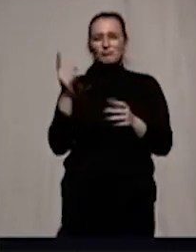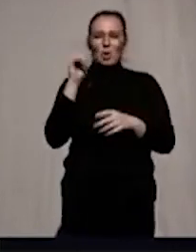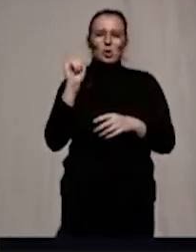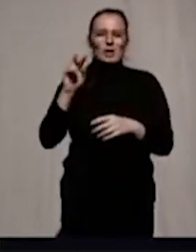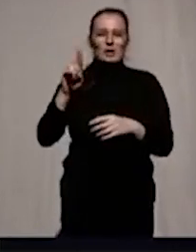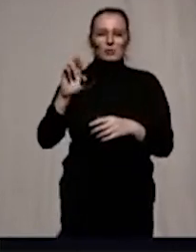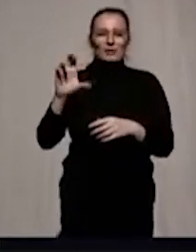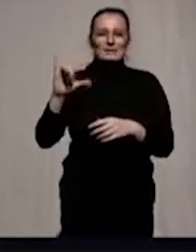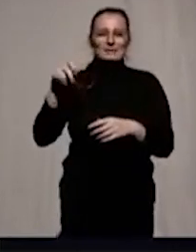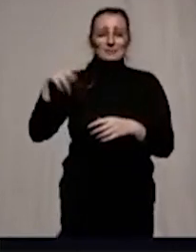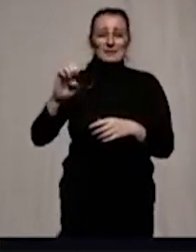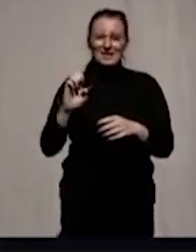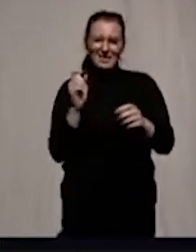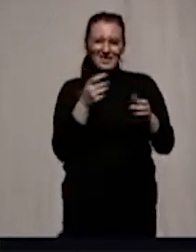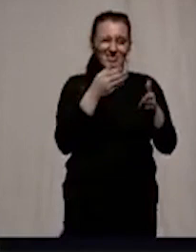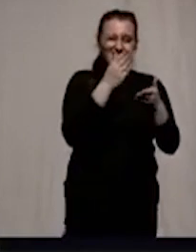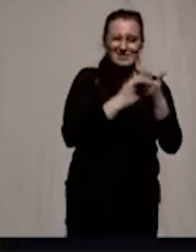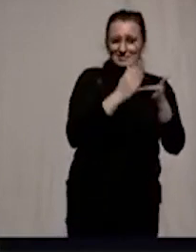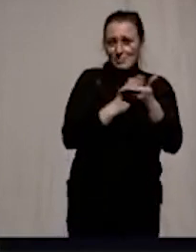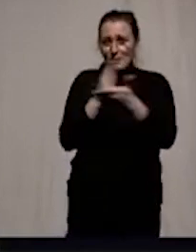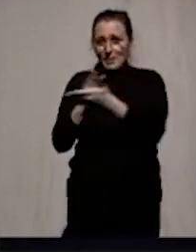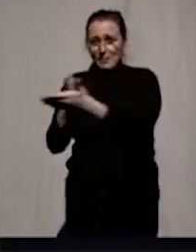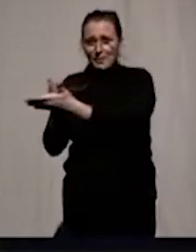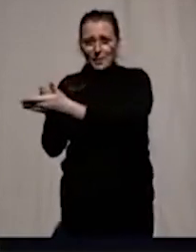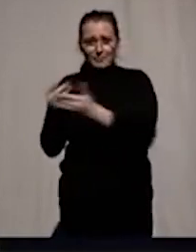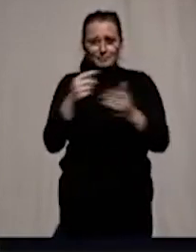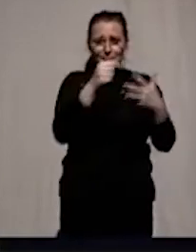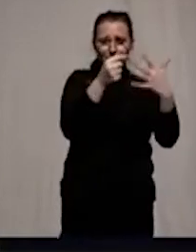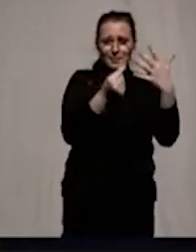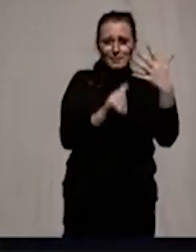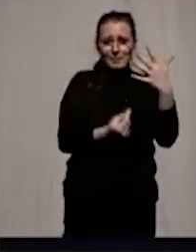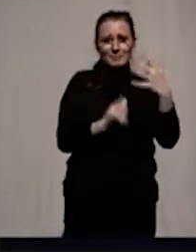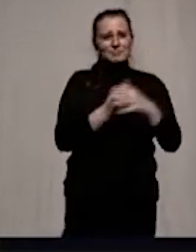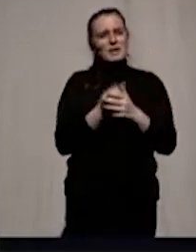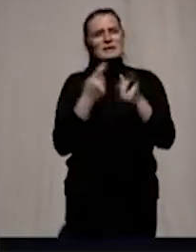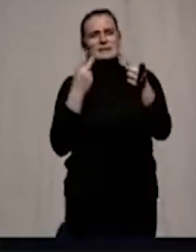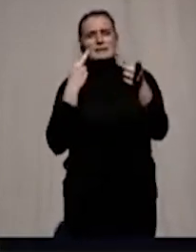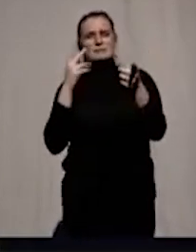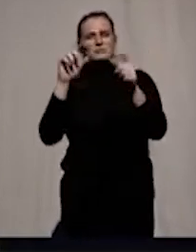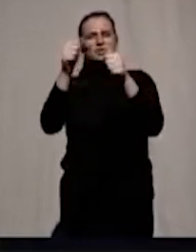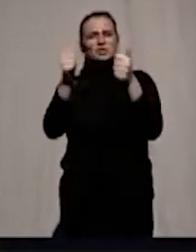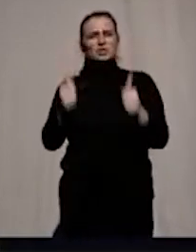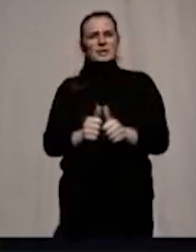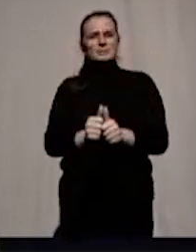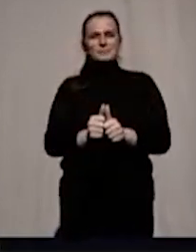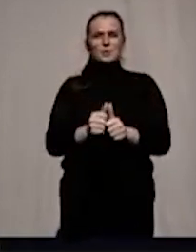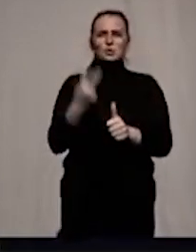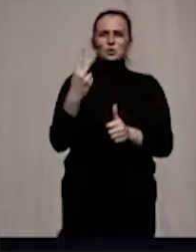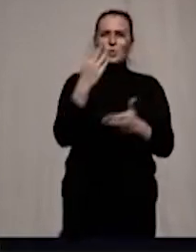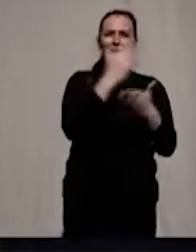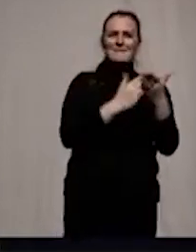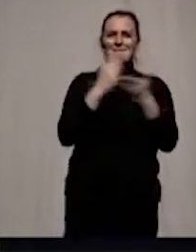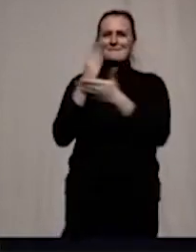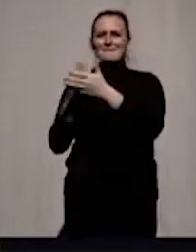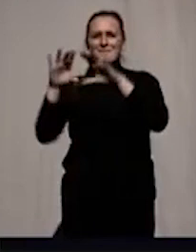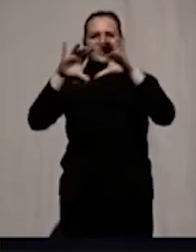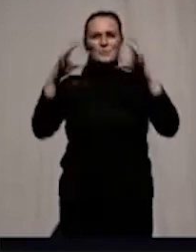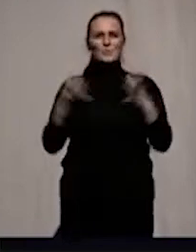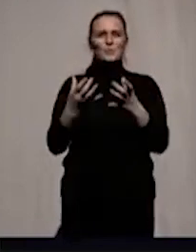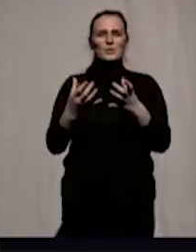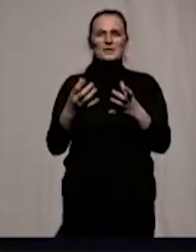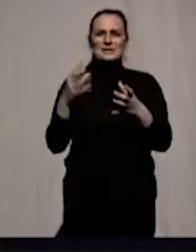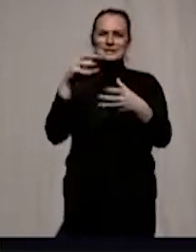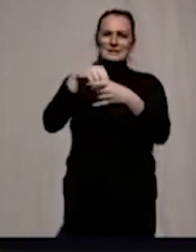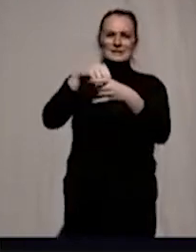look at songwriting like this kind of shape, where it's two halves of a whole with the overlying emotion. So you have